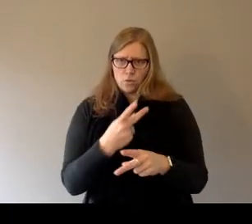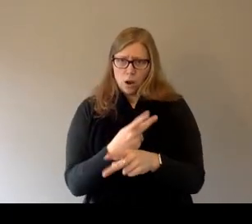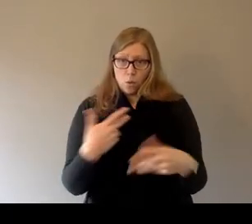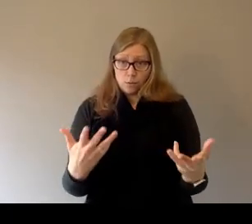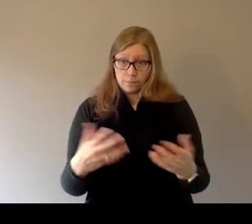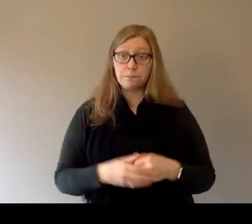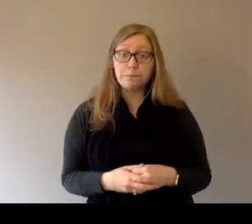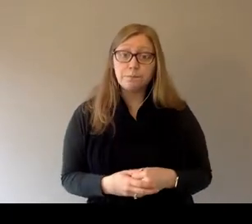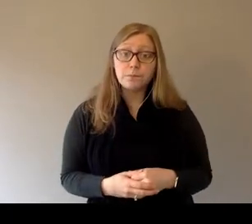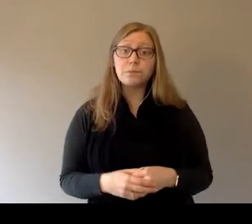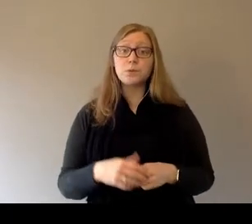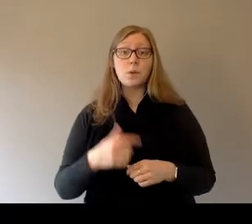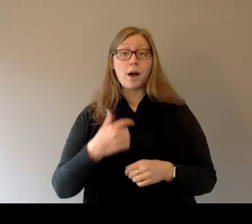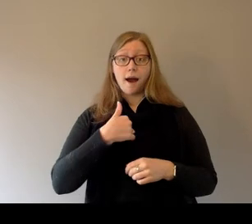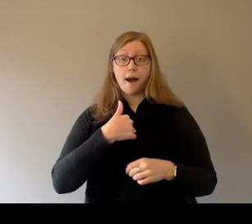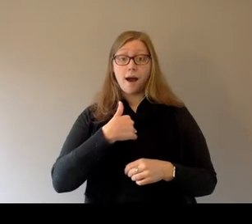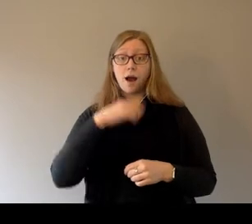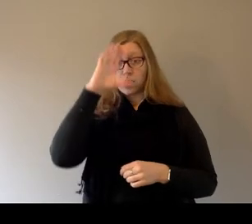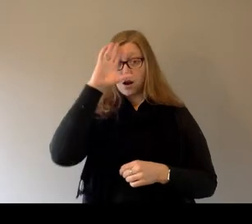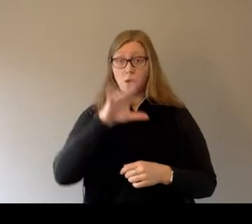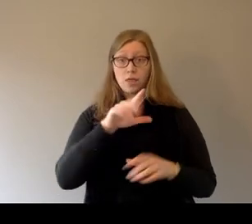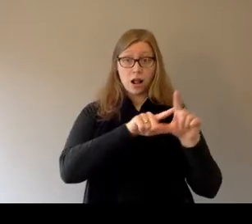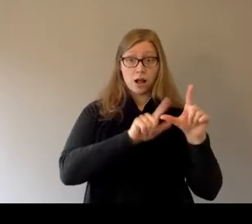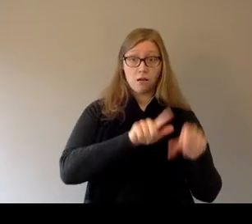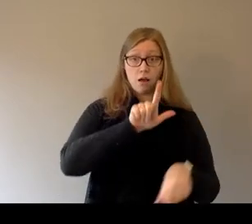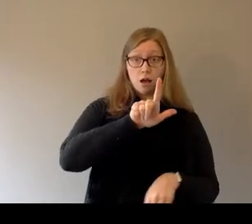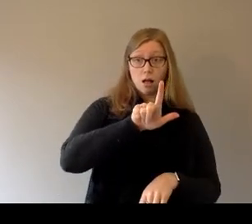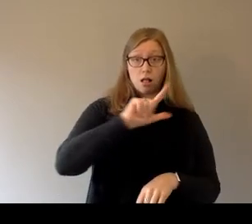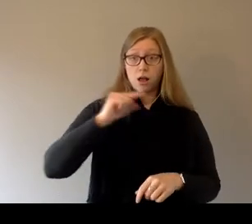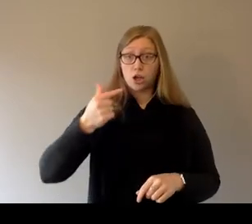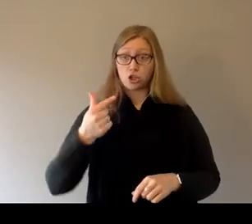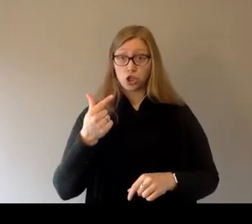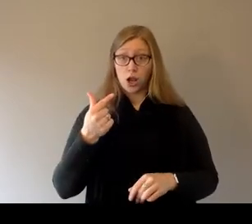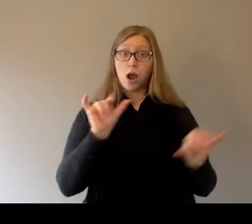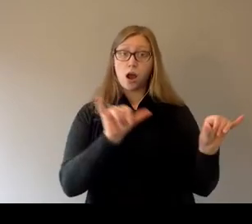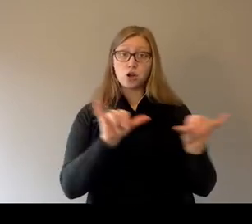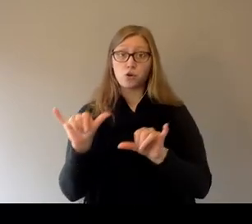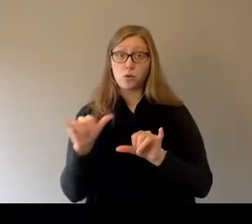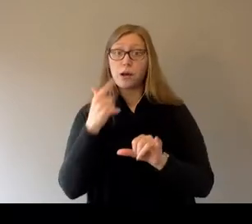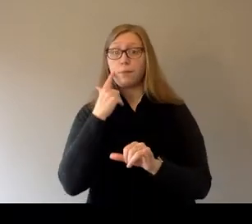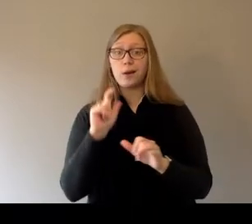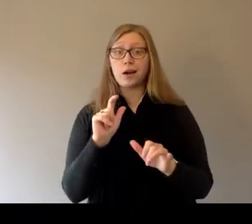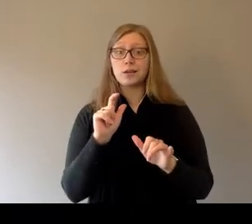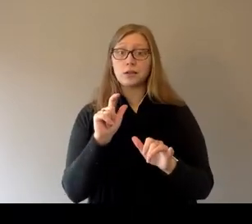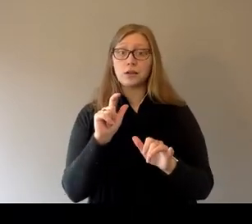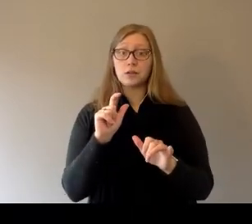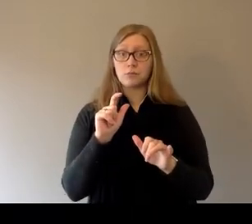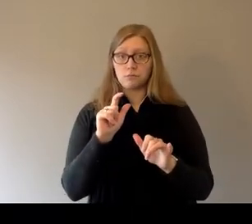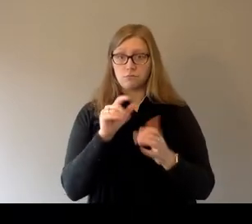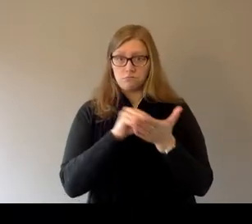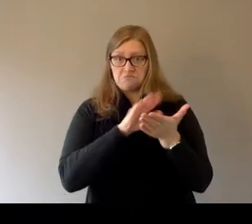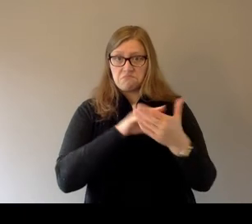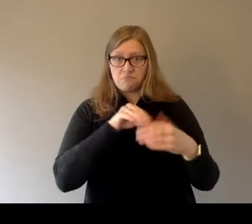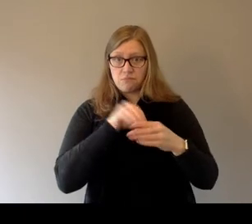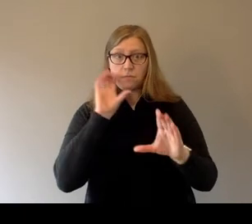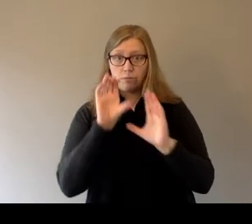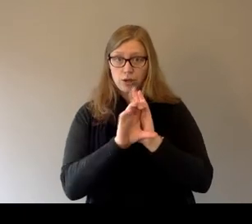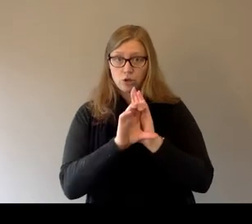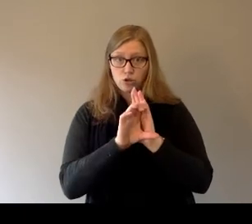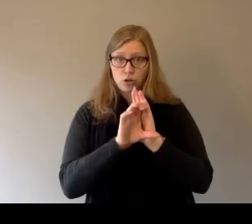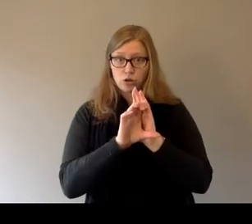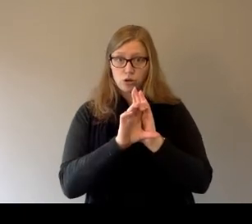that this angle L and angle J are congruent because it's marked in the picture and it says here. I also know that this